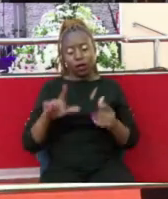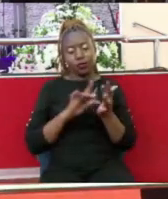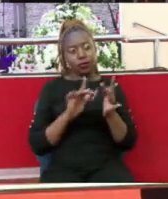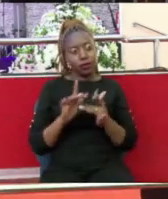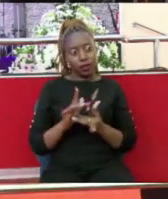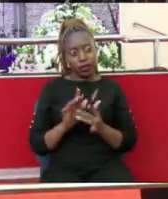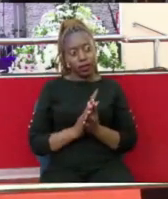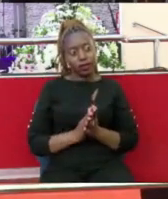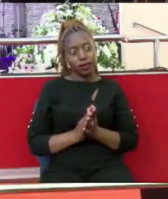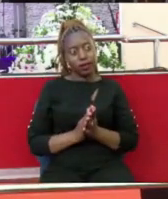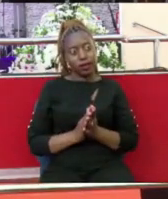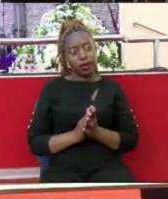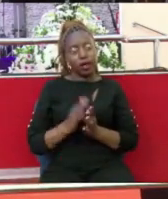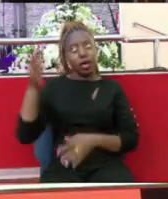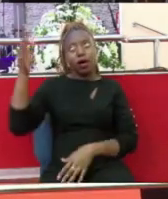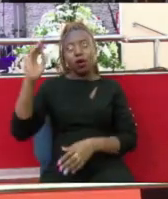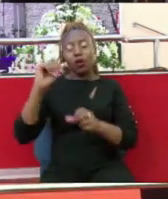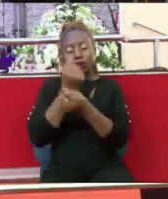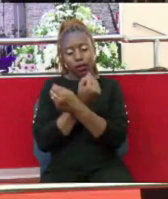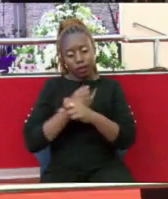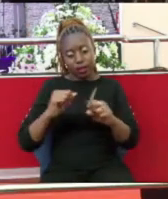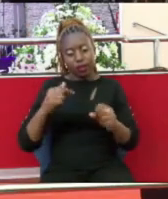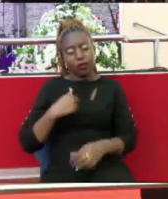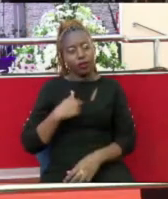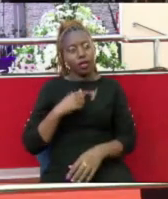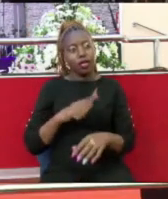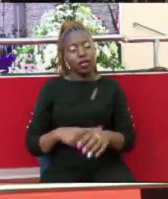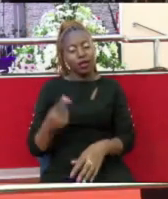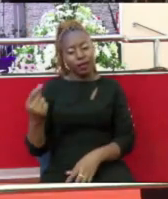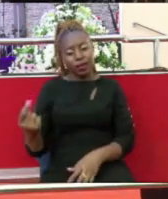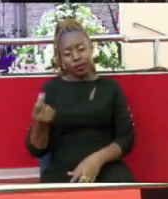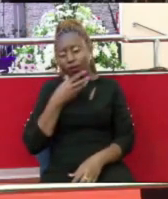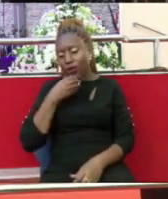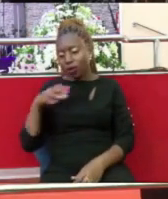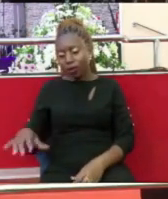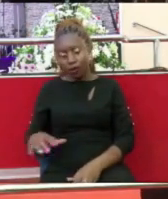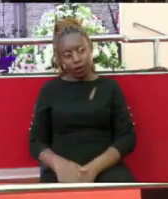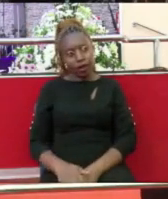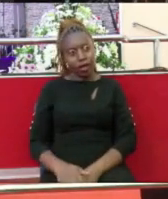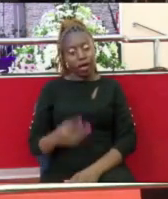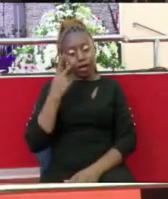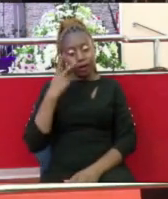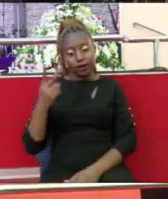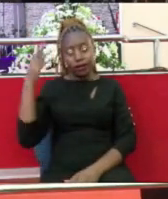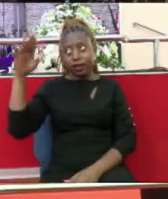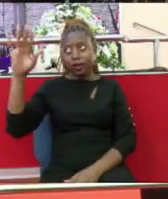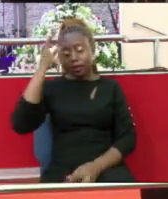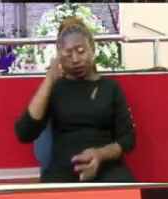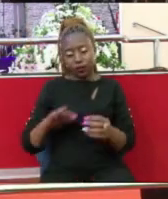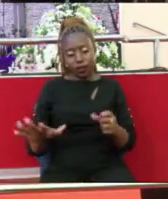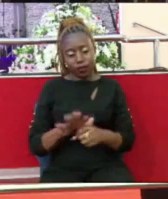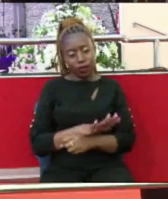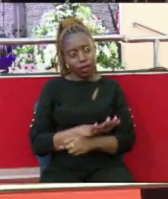saved me when I was a little boy. And I have seen his faithfulness. He has been multiplying what